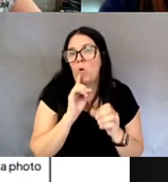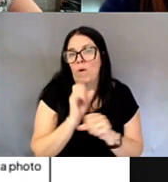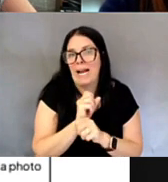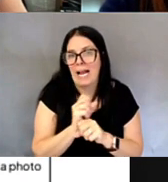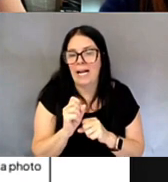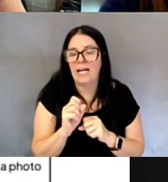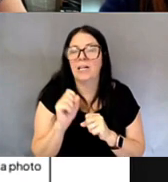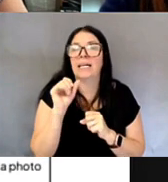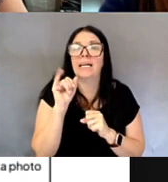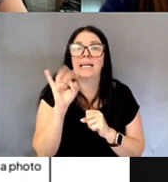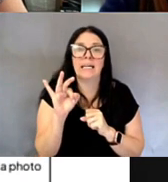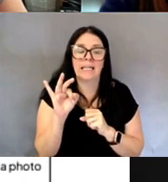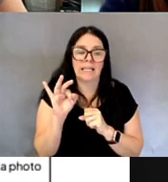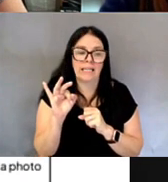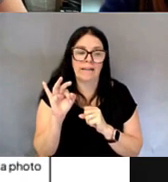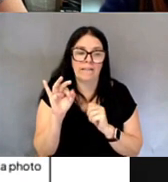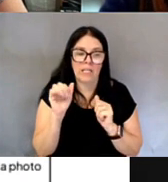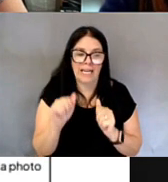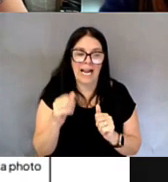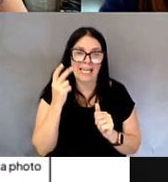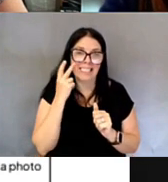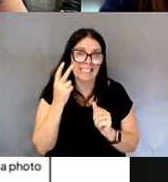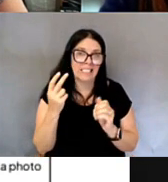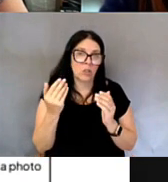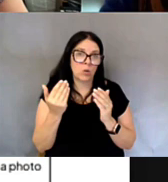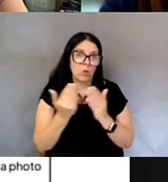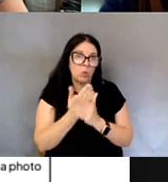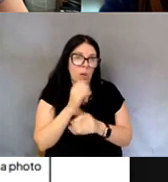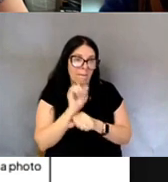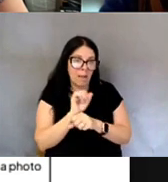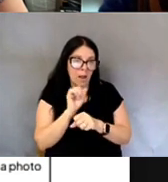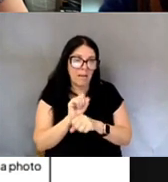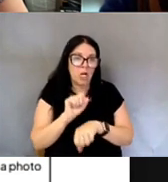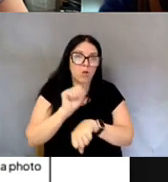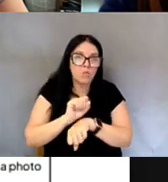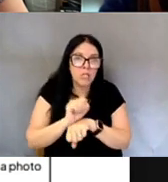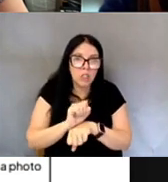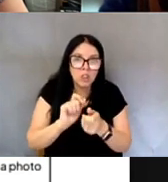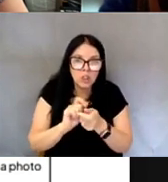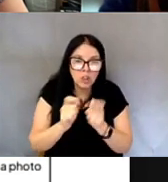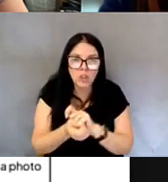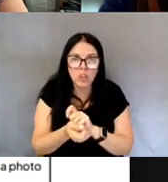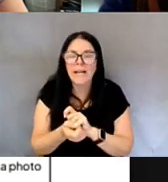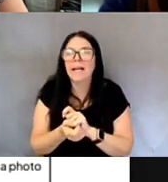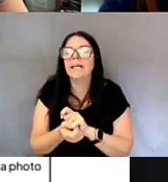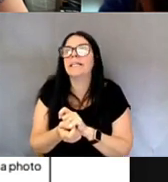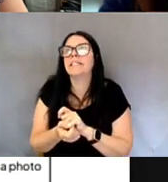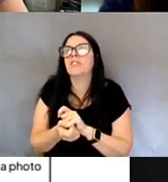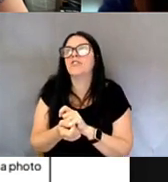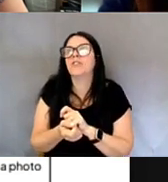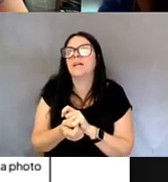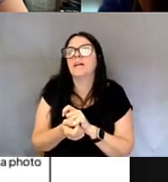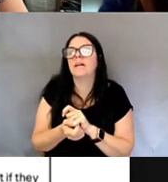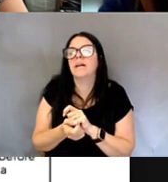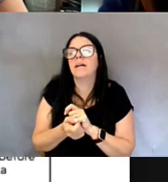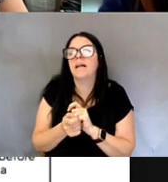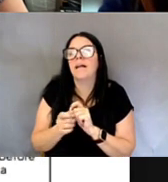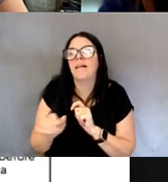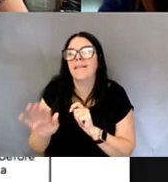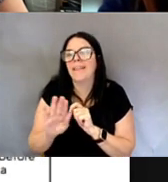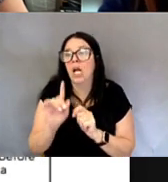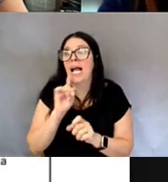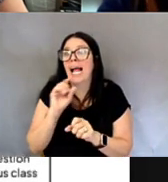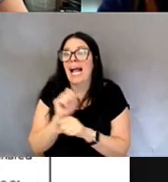you can see new employment, career change, like their actual